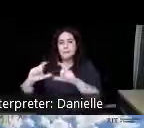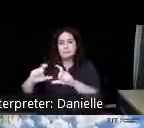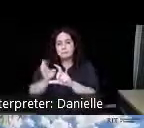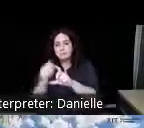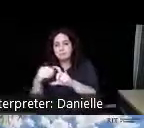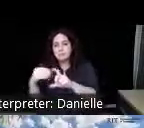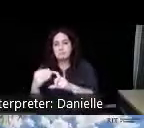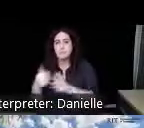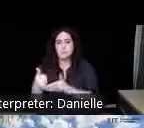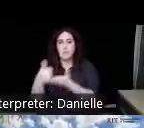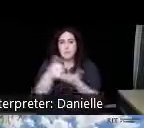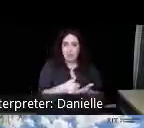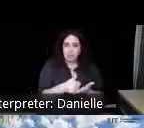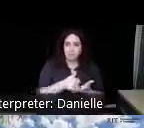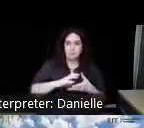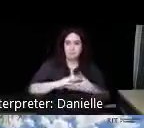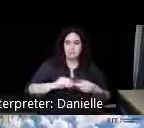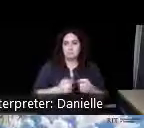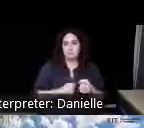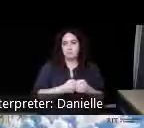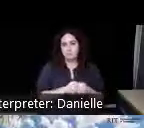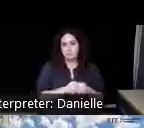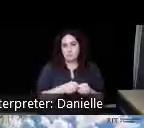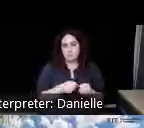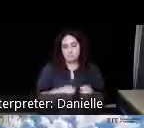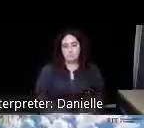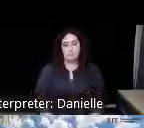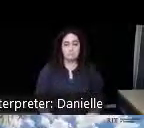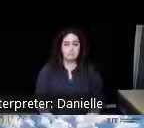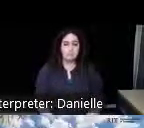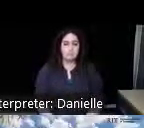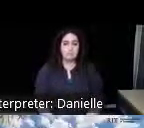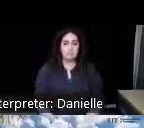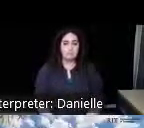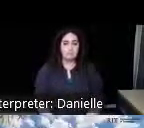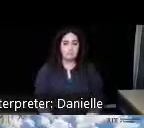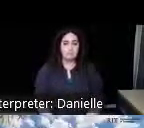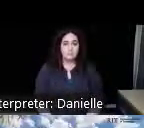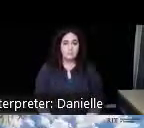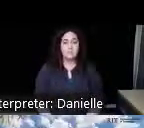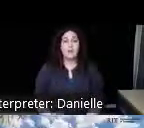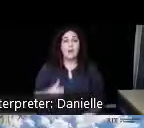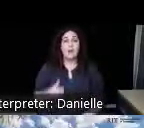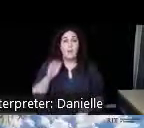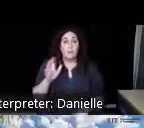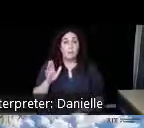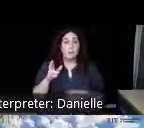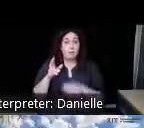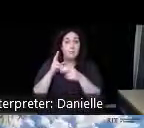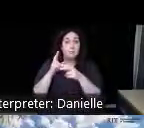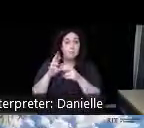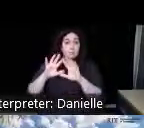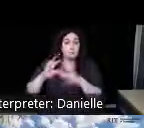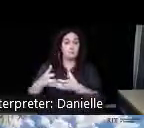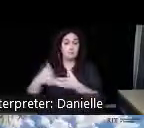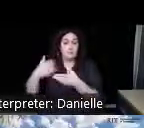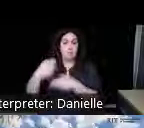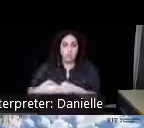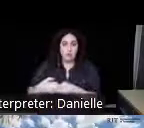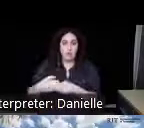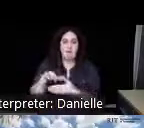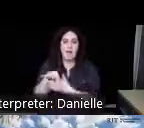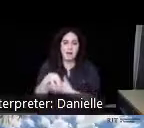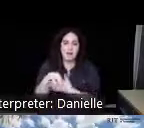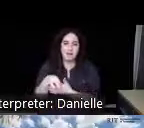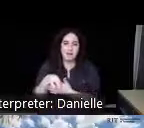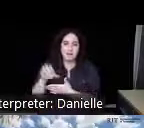that the paper is telling. And I'm going to refer to those kind of parts of the paper as content elements. And